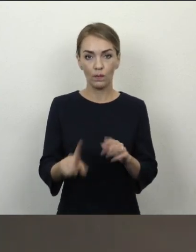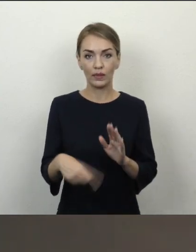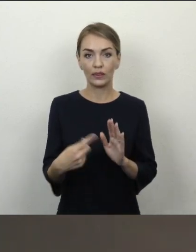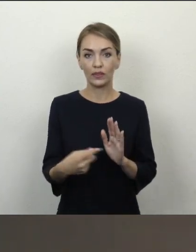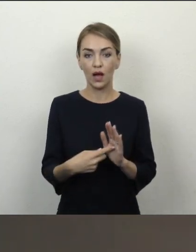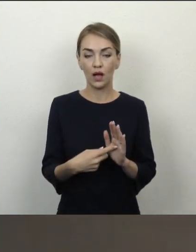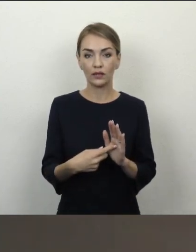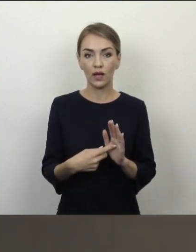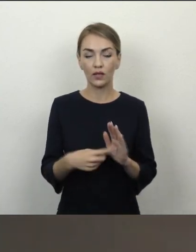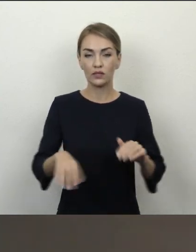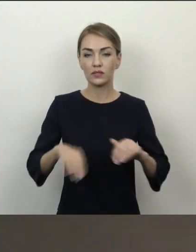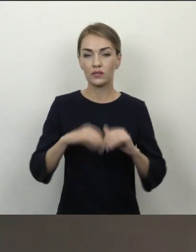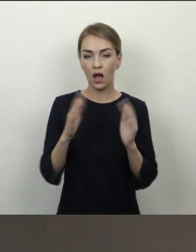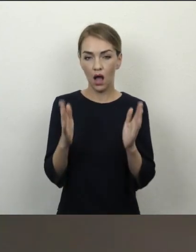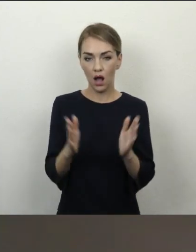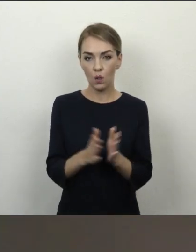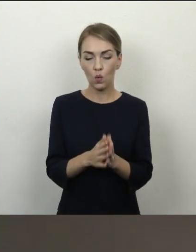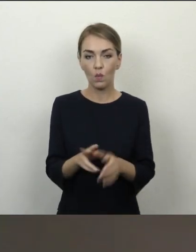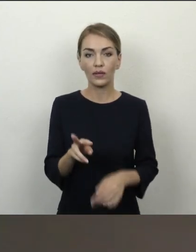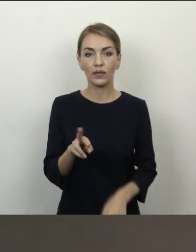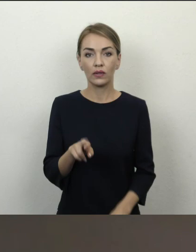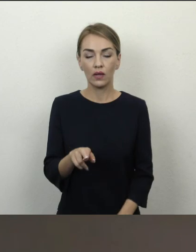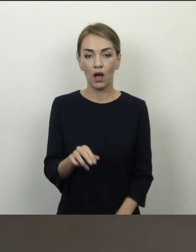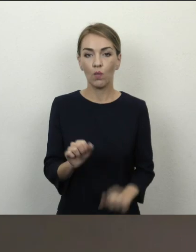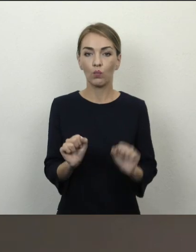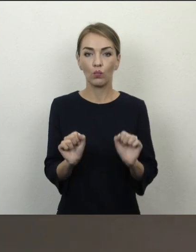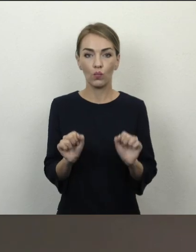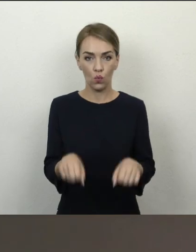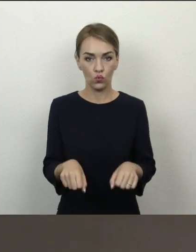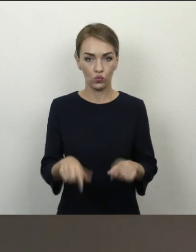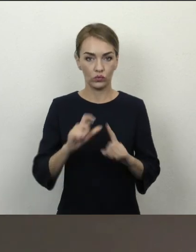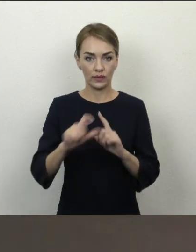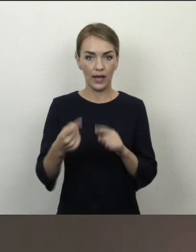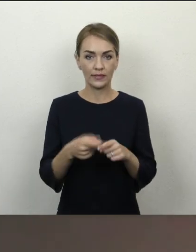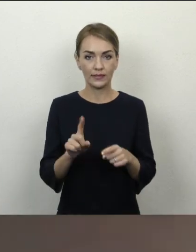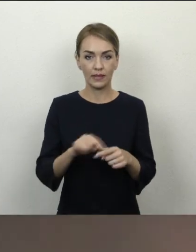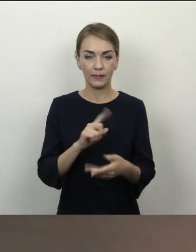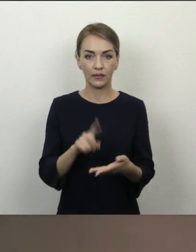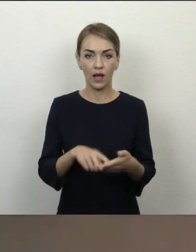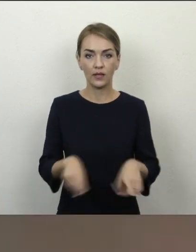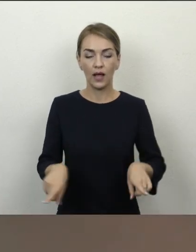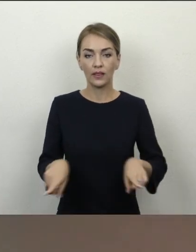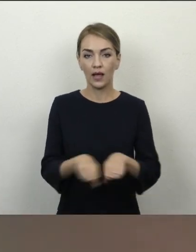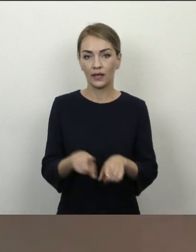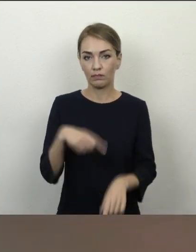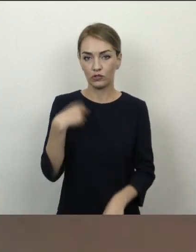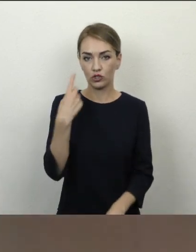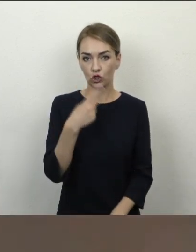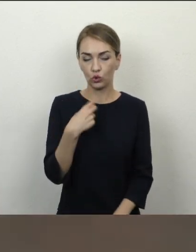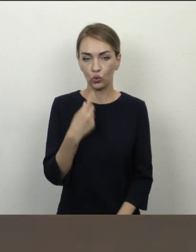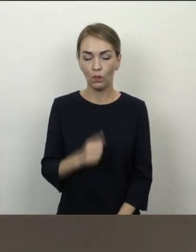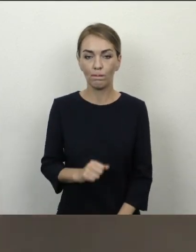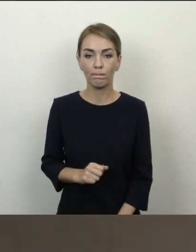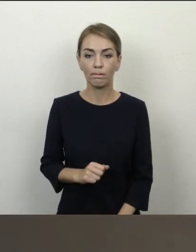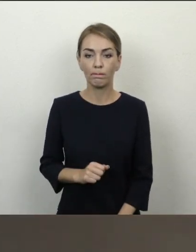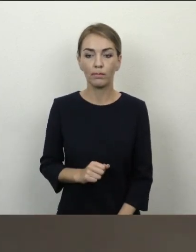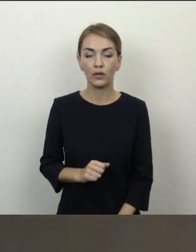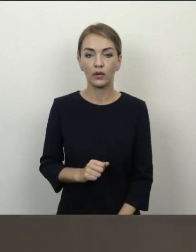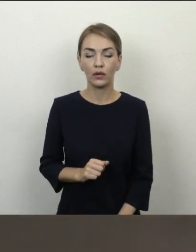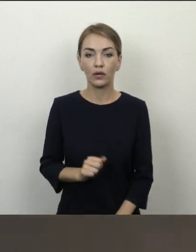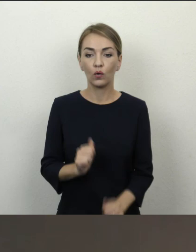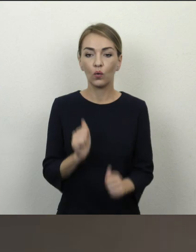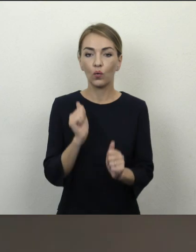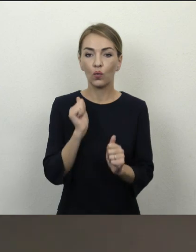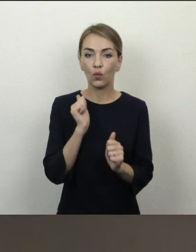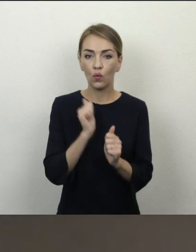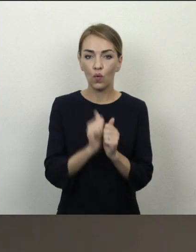can answer on this question in this way. Every situation is